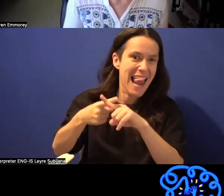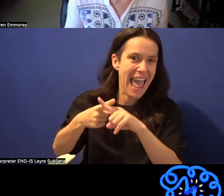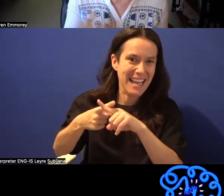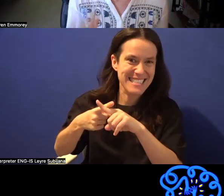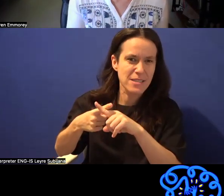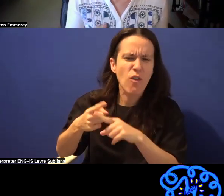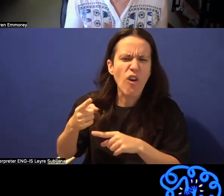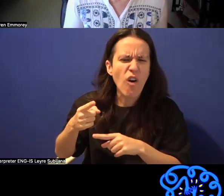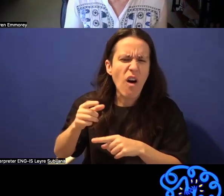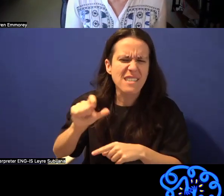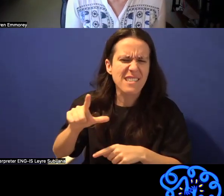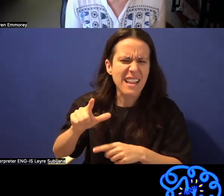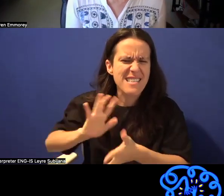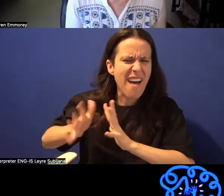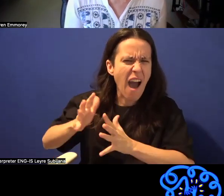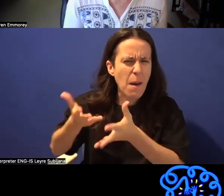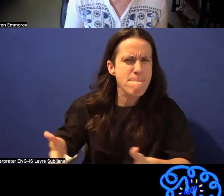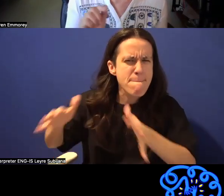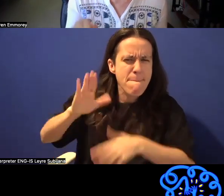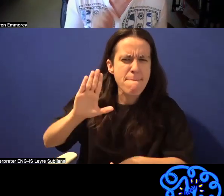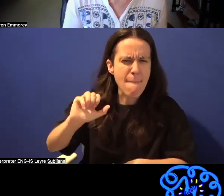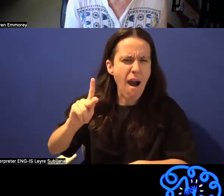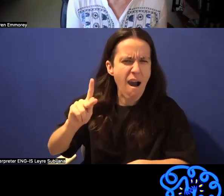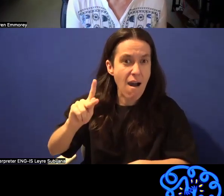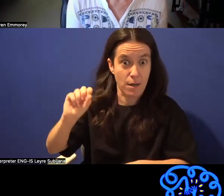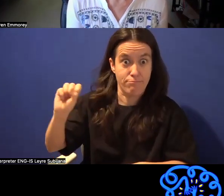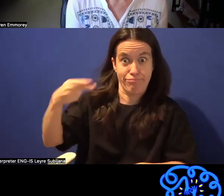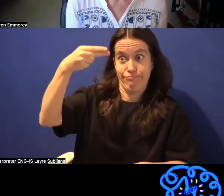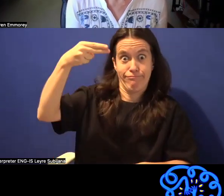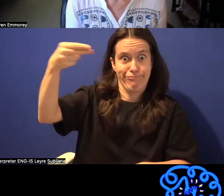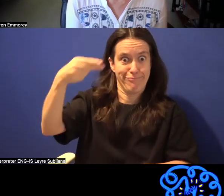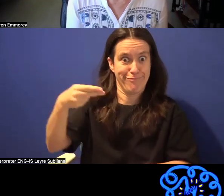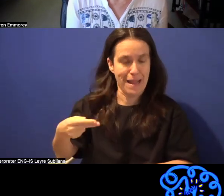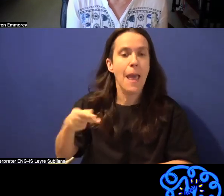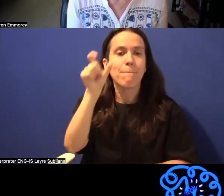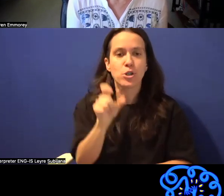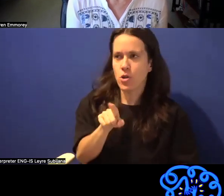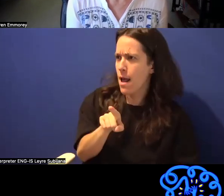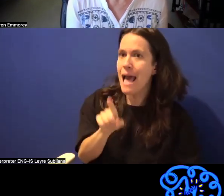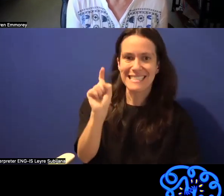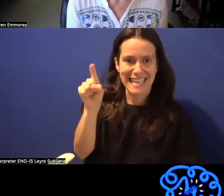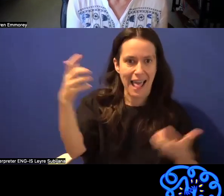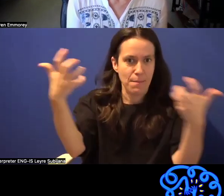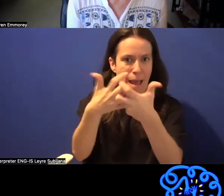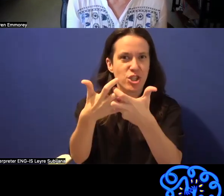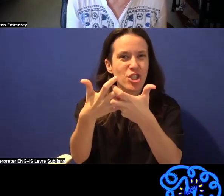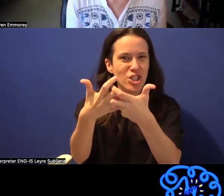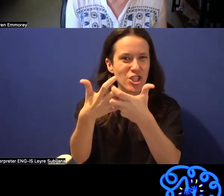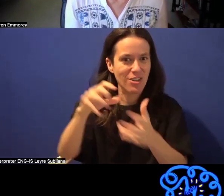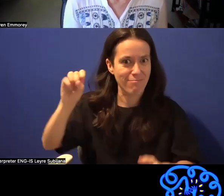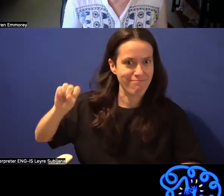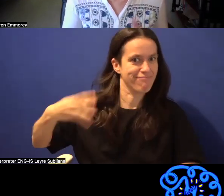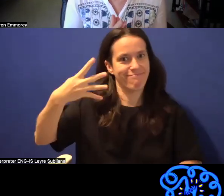actually would come up. And the person would then select that sign if it matched. Okay, so we